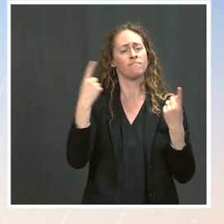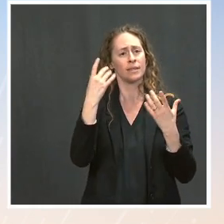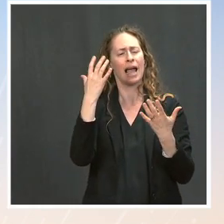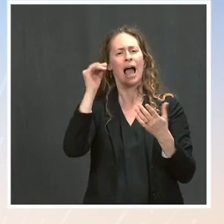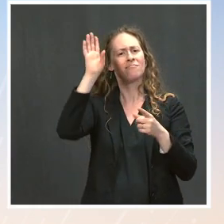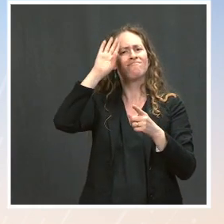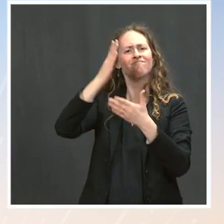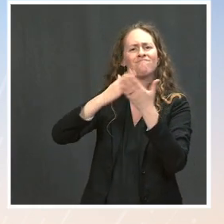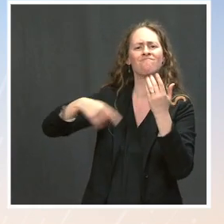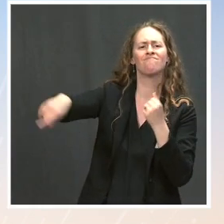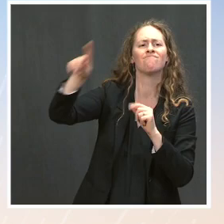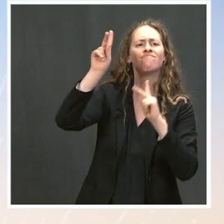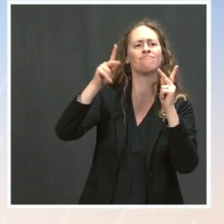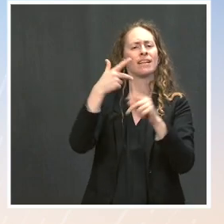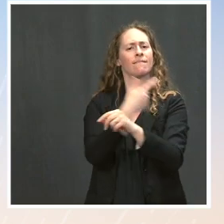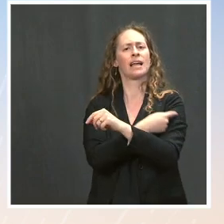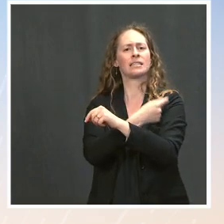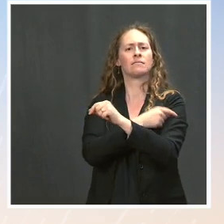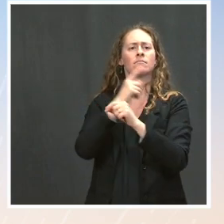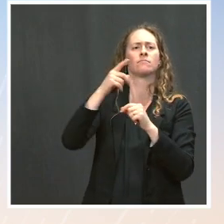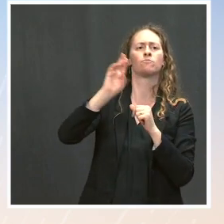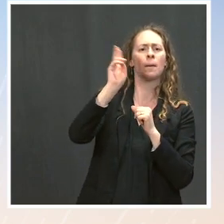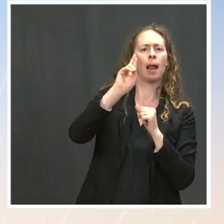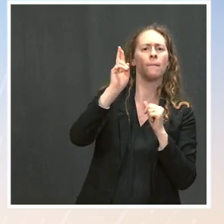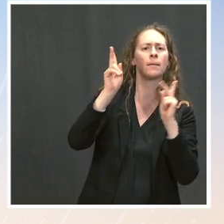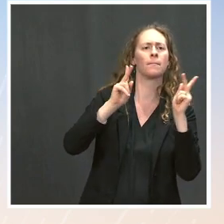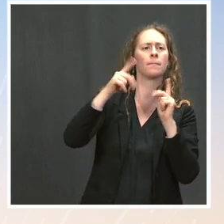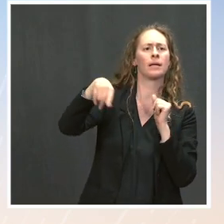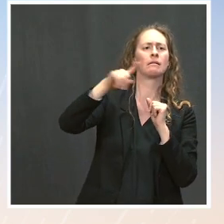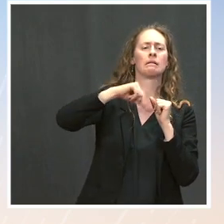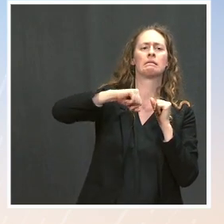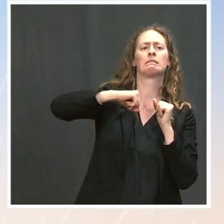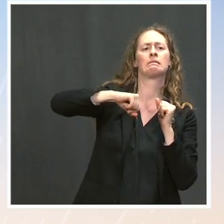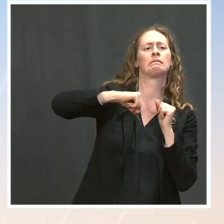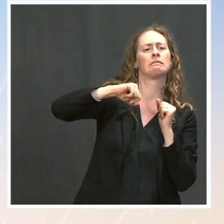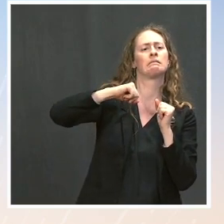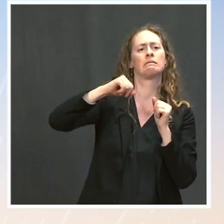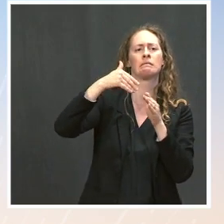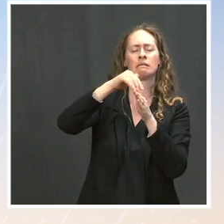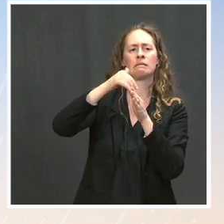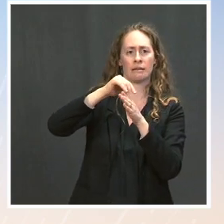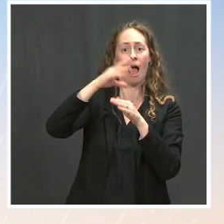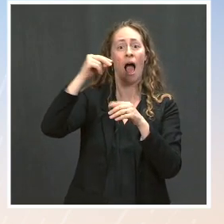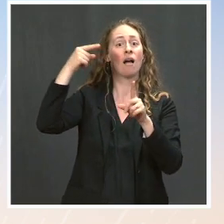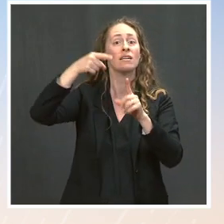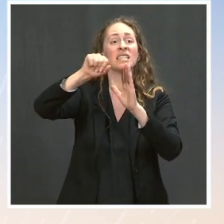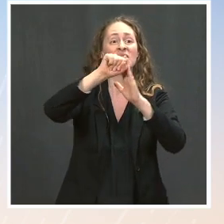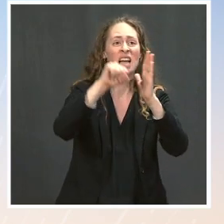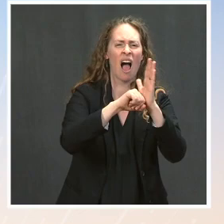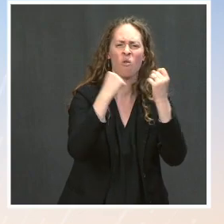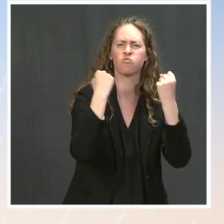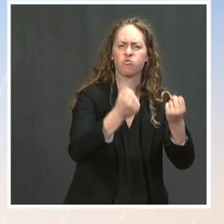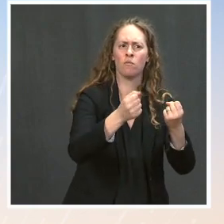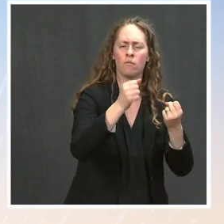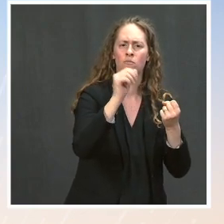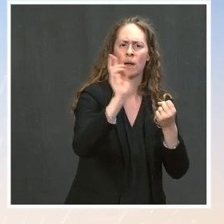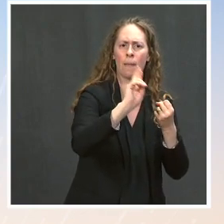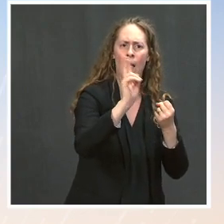see slower vaccination rates in Republican-led states. Mm-hmm. How does the president view those two goals